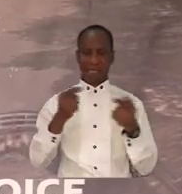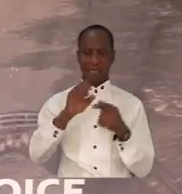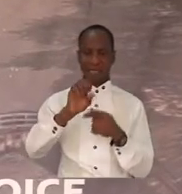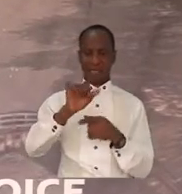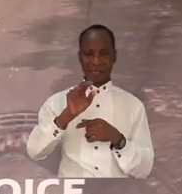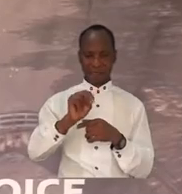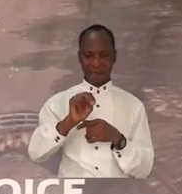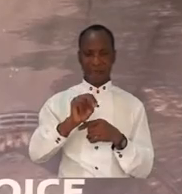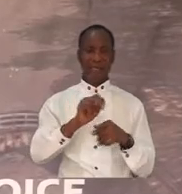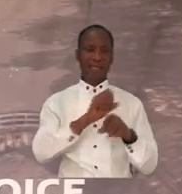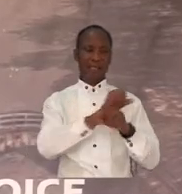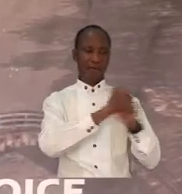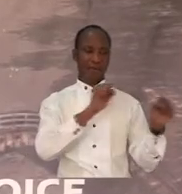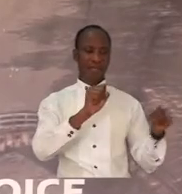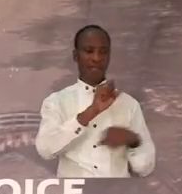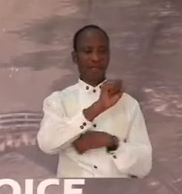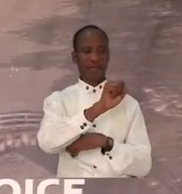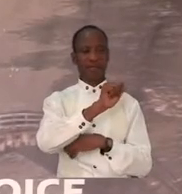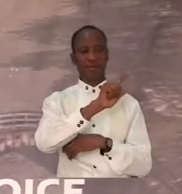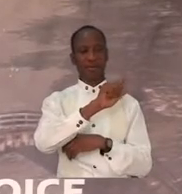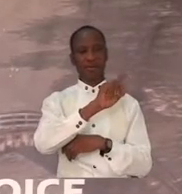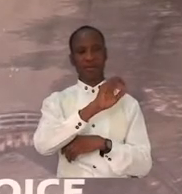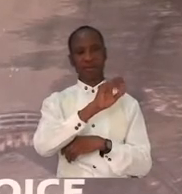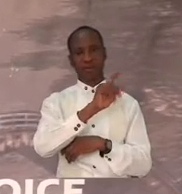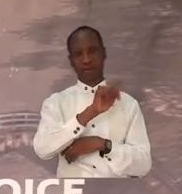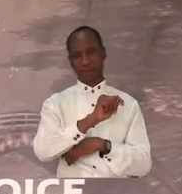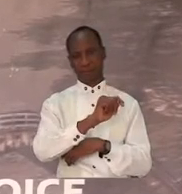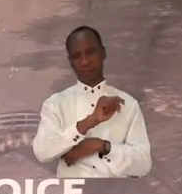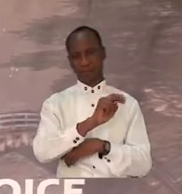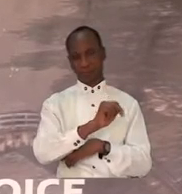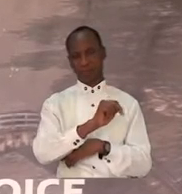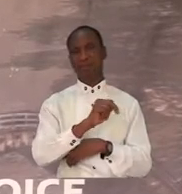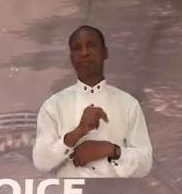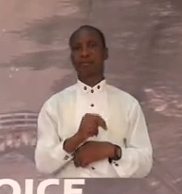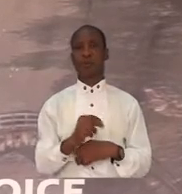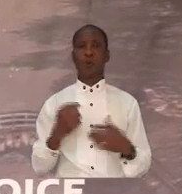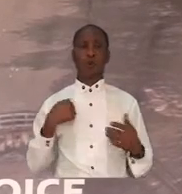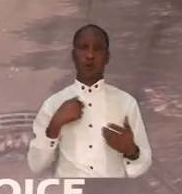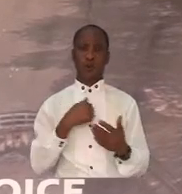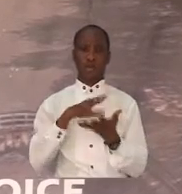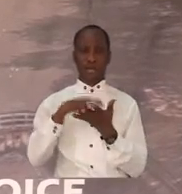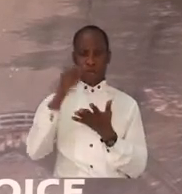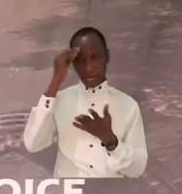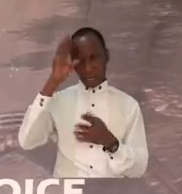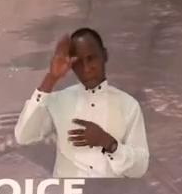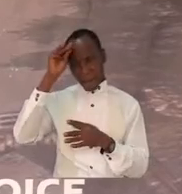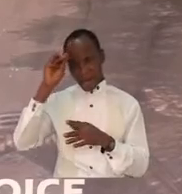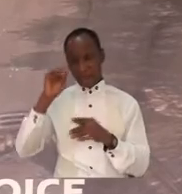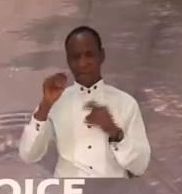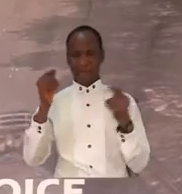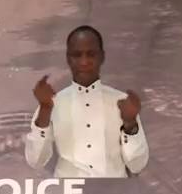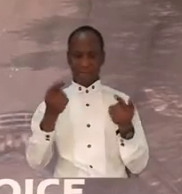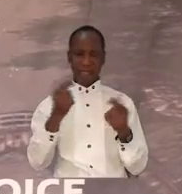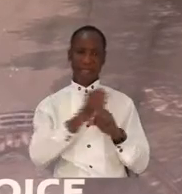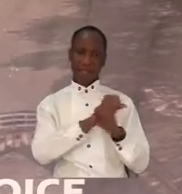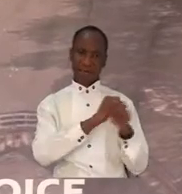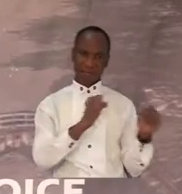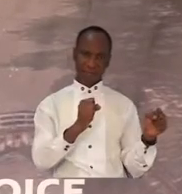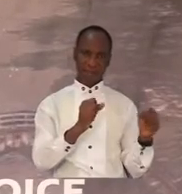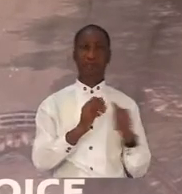Yadisu yano eda so efa unipa bone ene enkwajie hon. Na wotu ya ikwe mounso